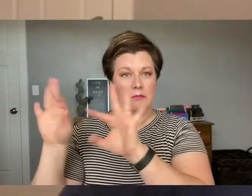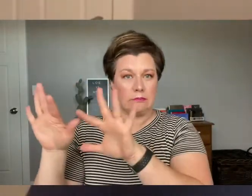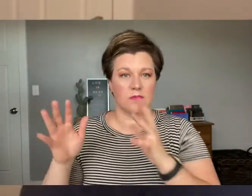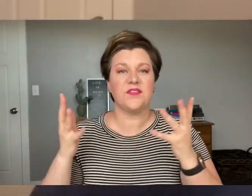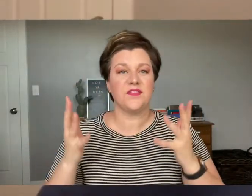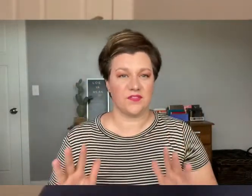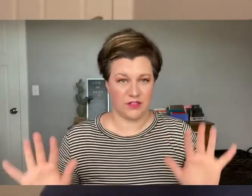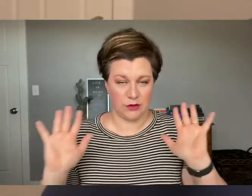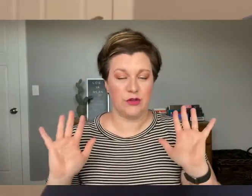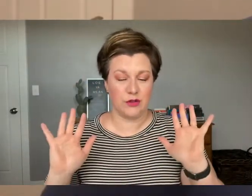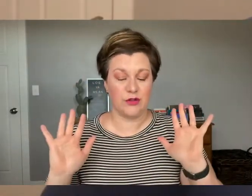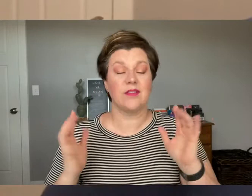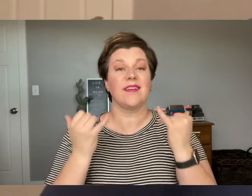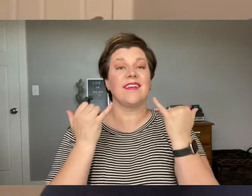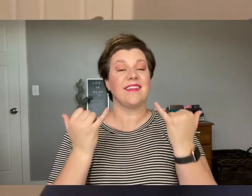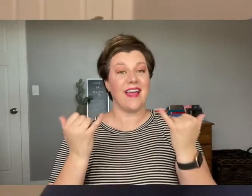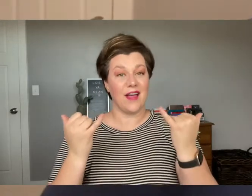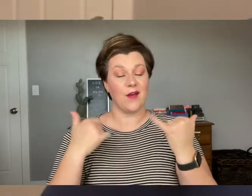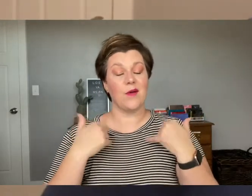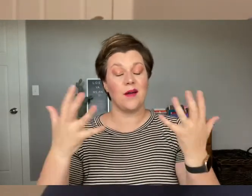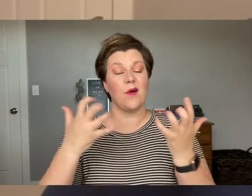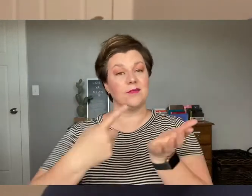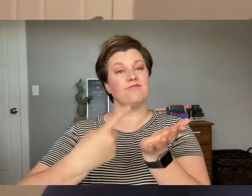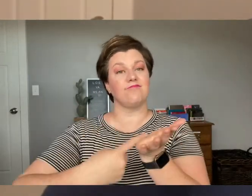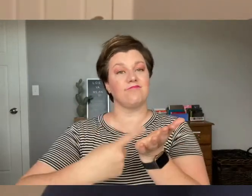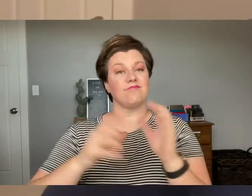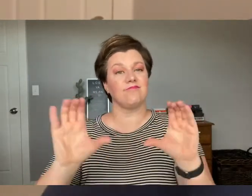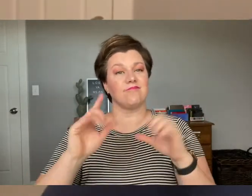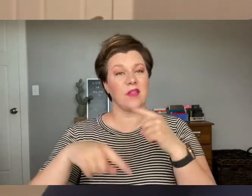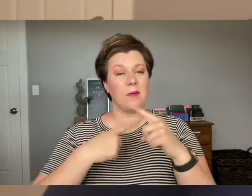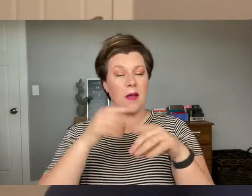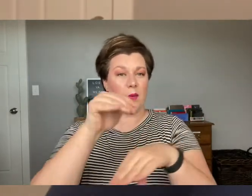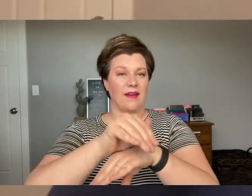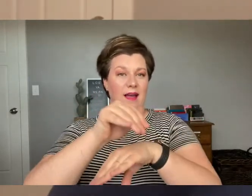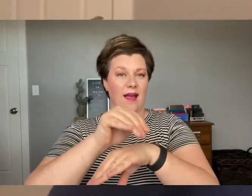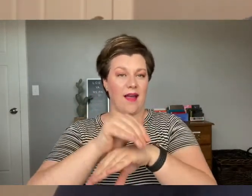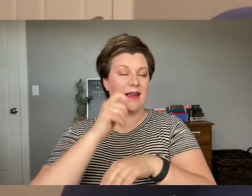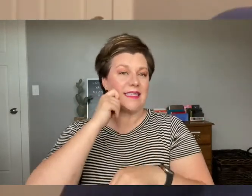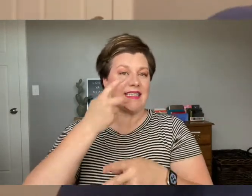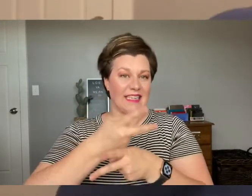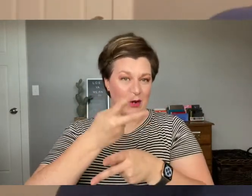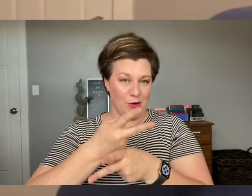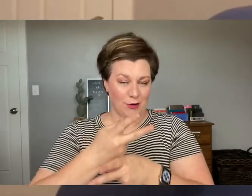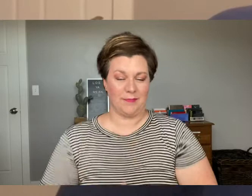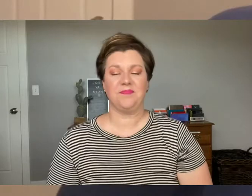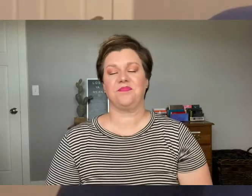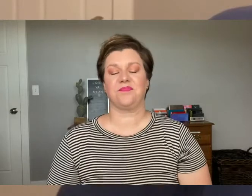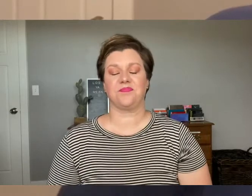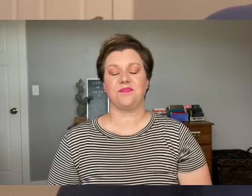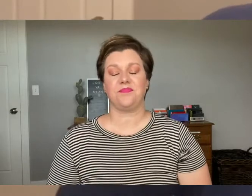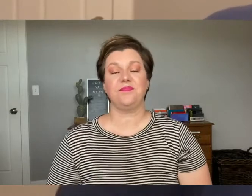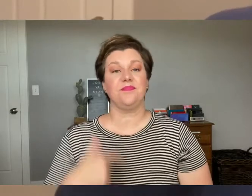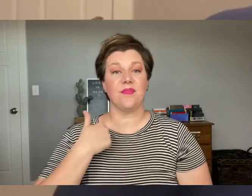false lashes on earlier. I did take them off. And now I just want to walk you through my nighttime